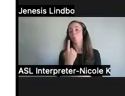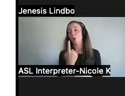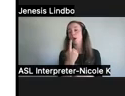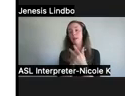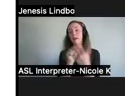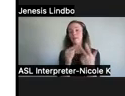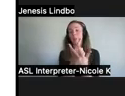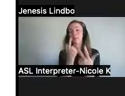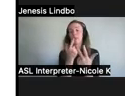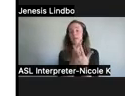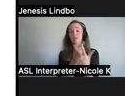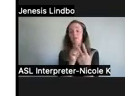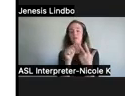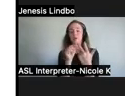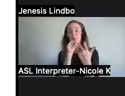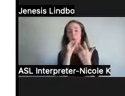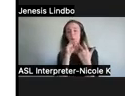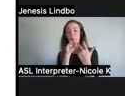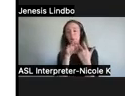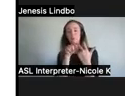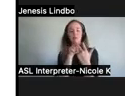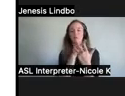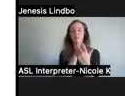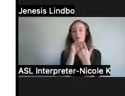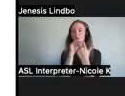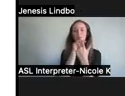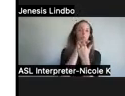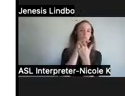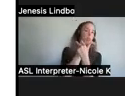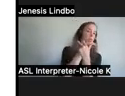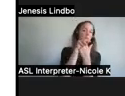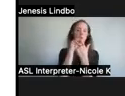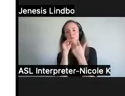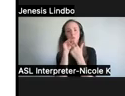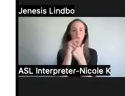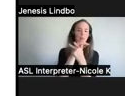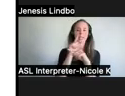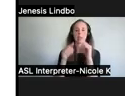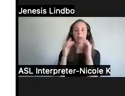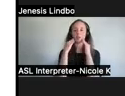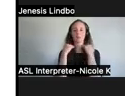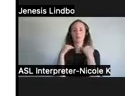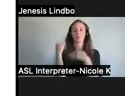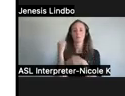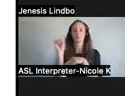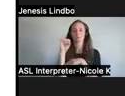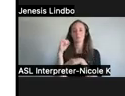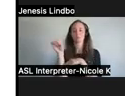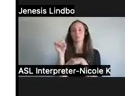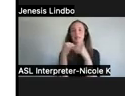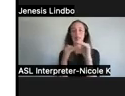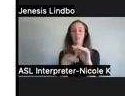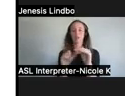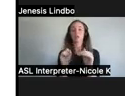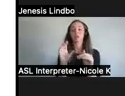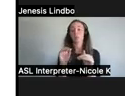controller. Or this can be someone maybe who can't access the quad stick at all. So for these individuals, I'm gonna talk about some of the options I